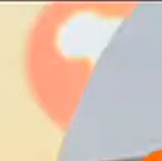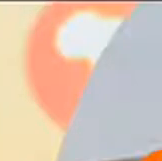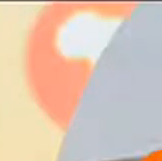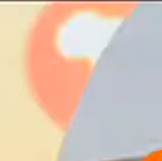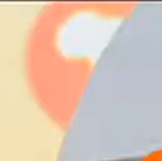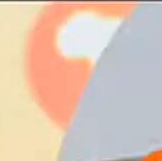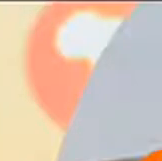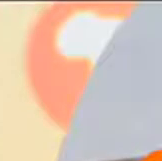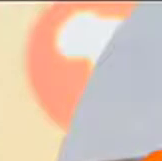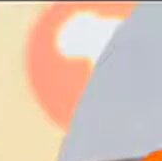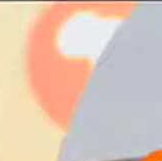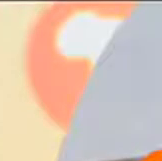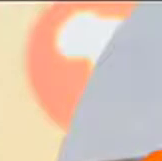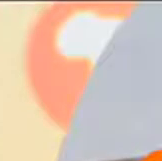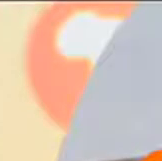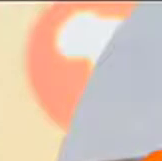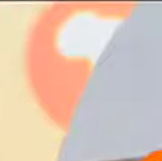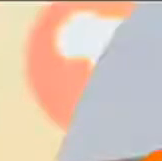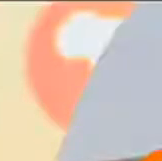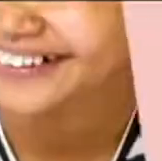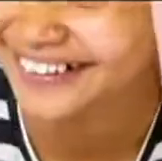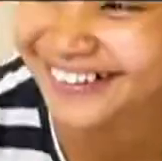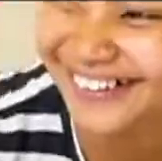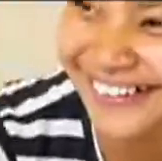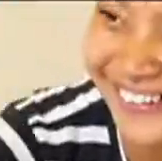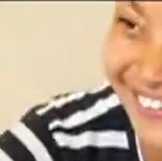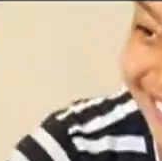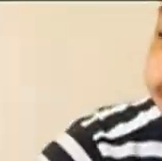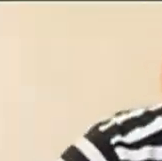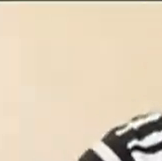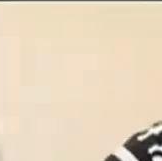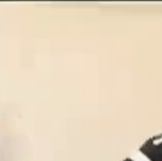You are now watching the V10 Countdown.